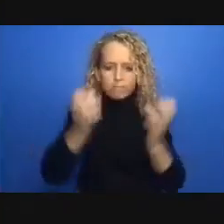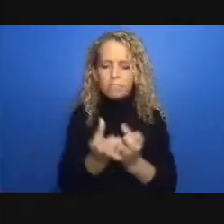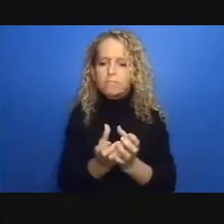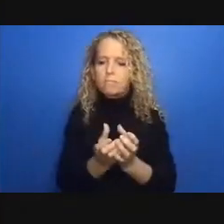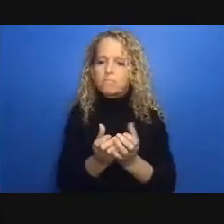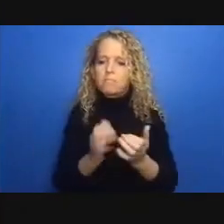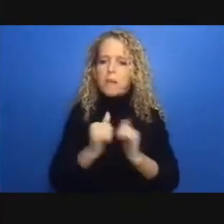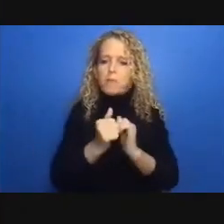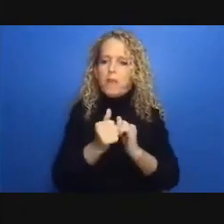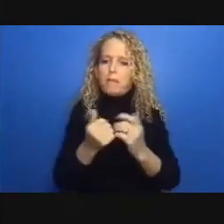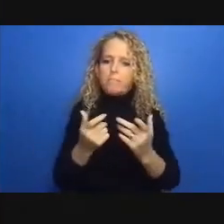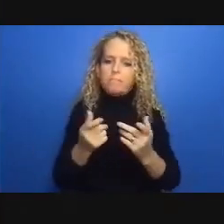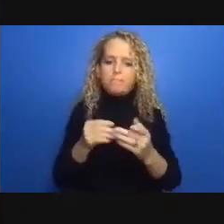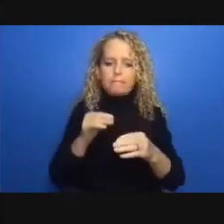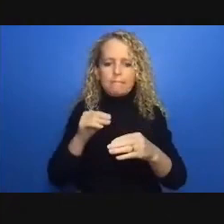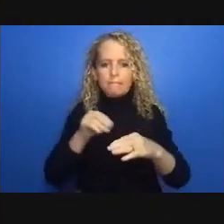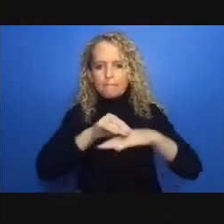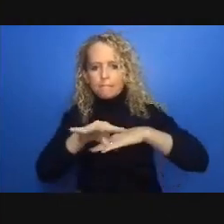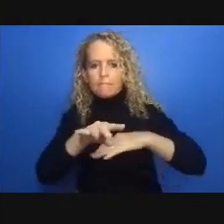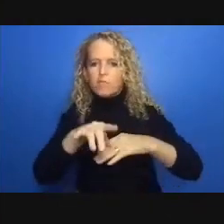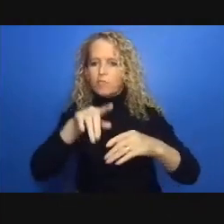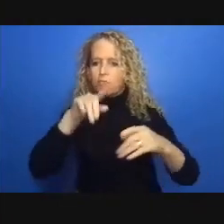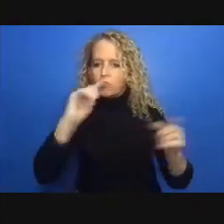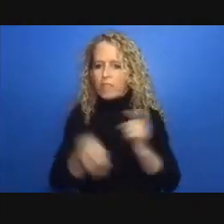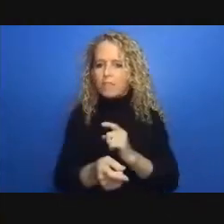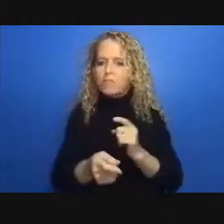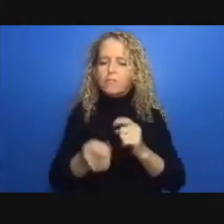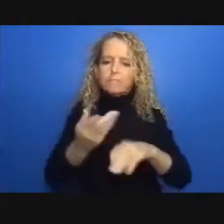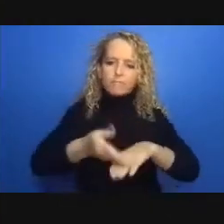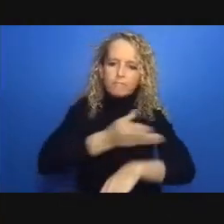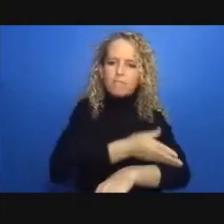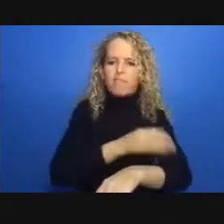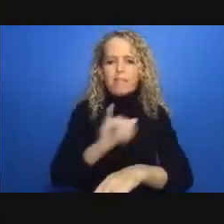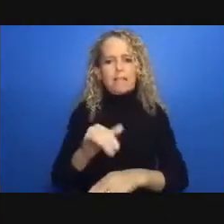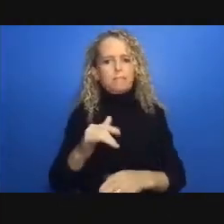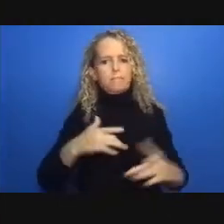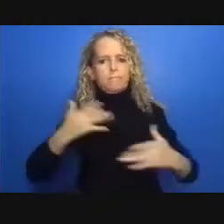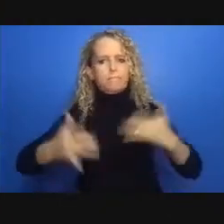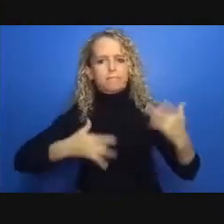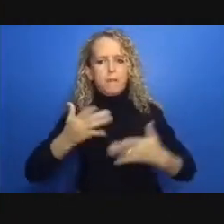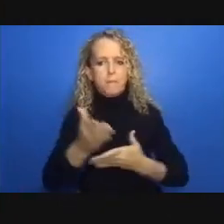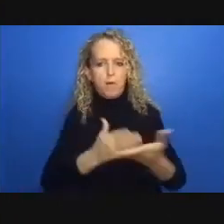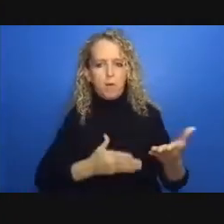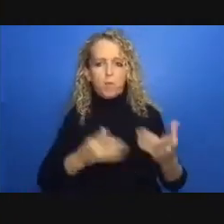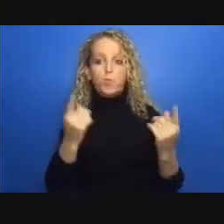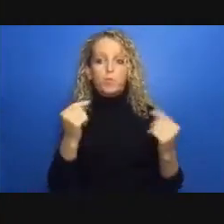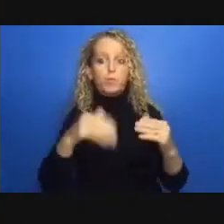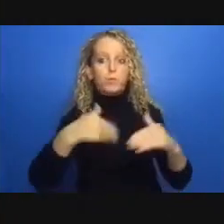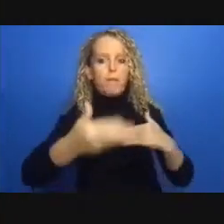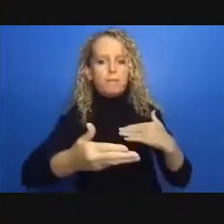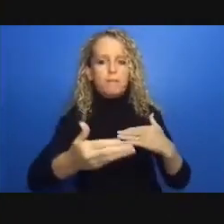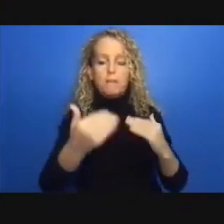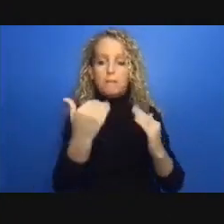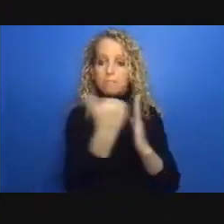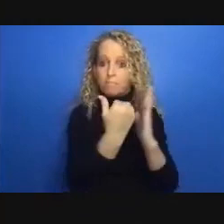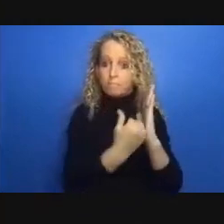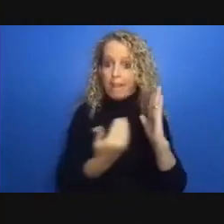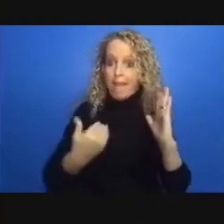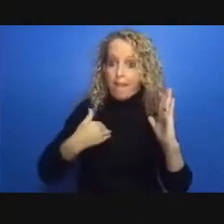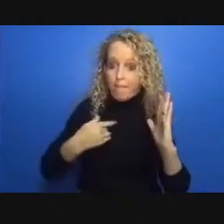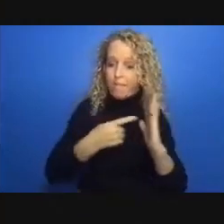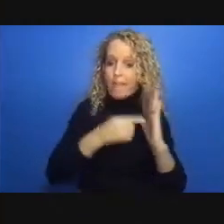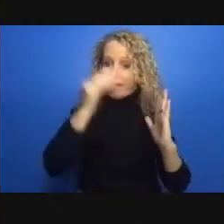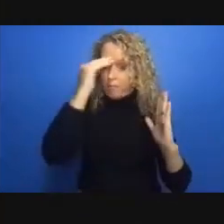that we've spoken about. So to me, that'll be the most exciting part, is that, you know, what happens next? I really hope this is not something that dies